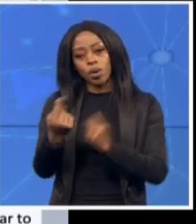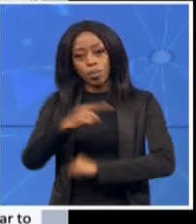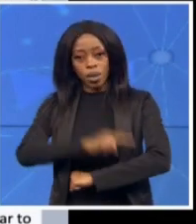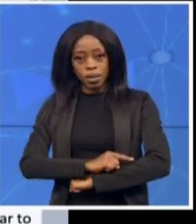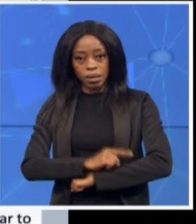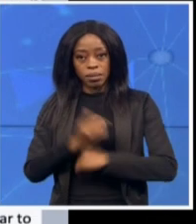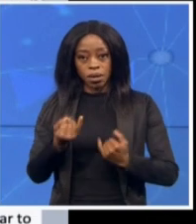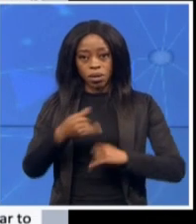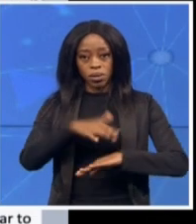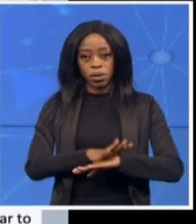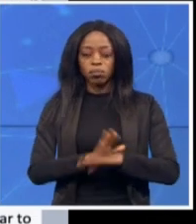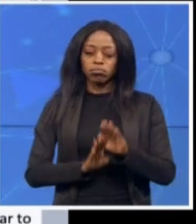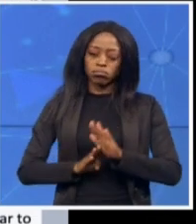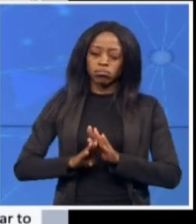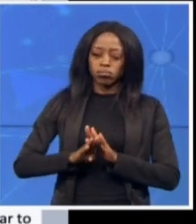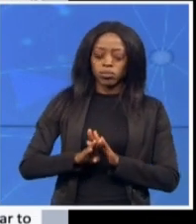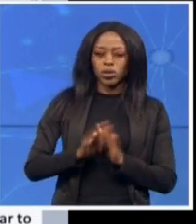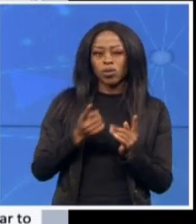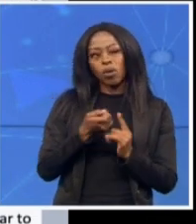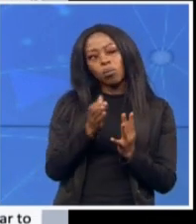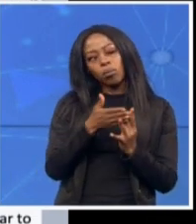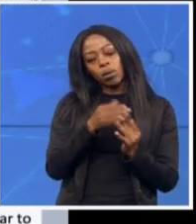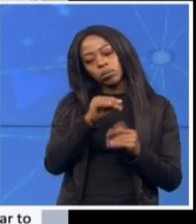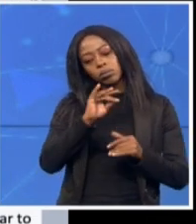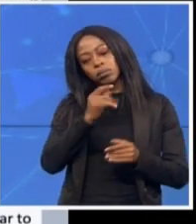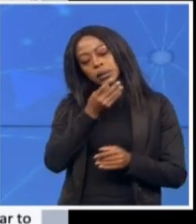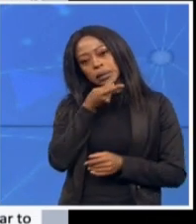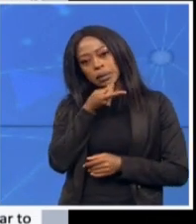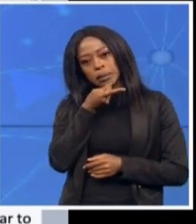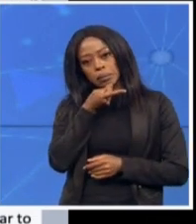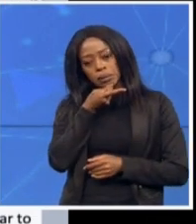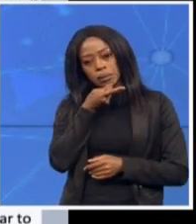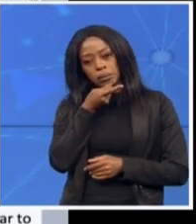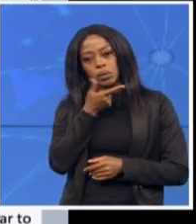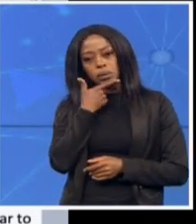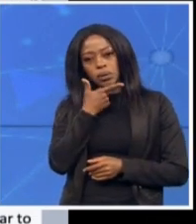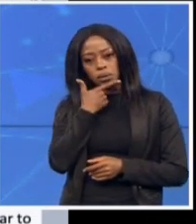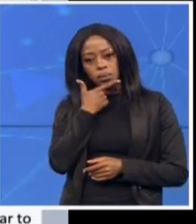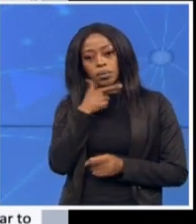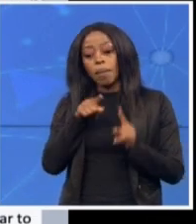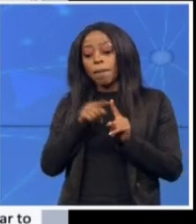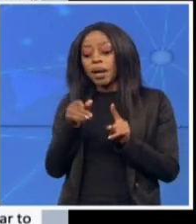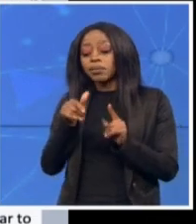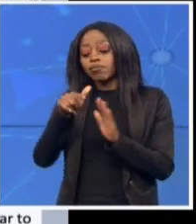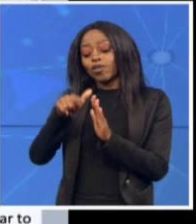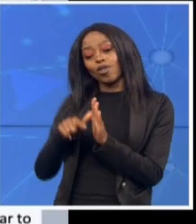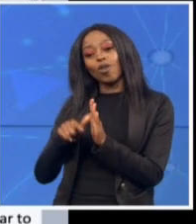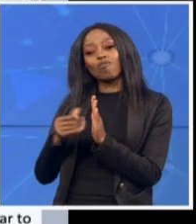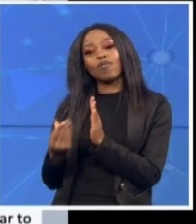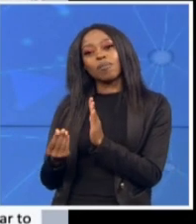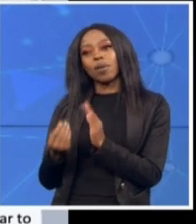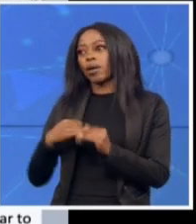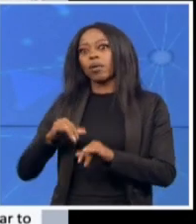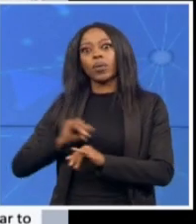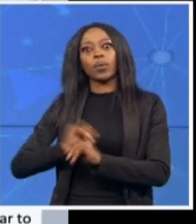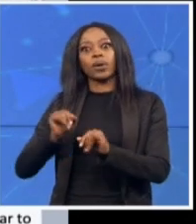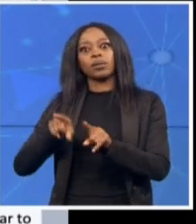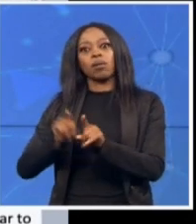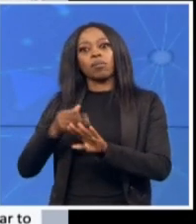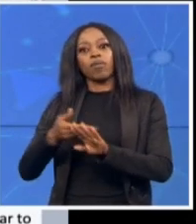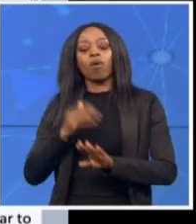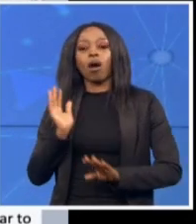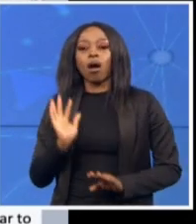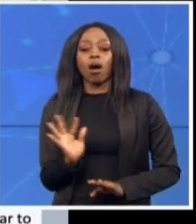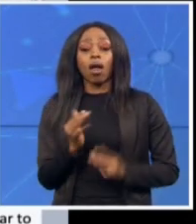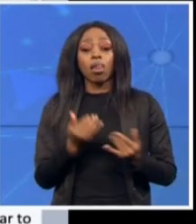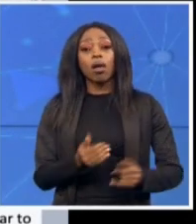mid-December with large percentage increases, but low numbers. So currently we're on about 29 deaths per day. I'll come back to